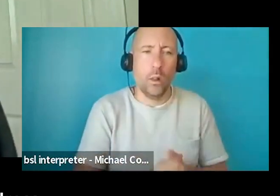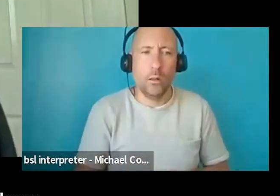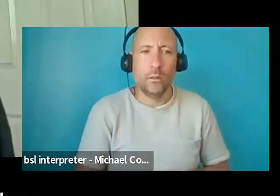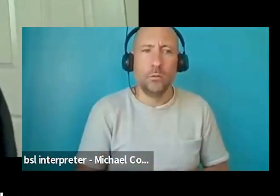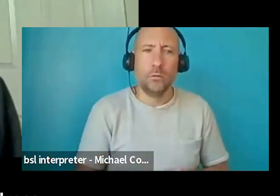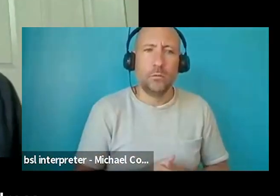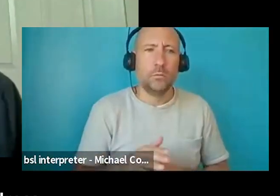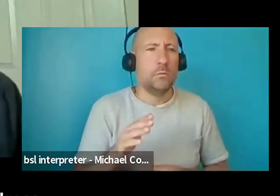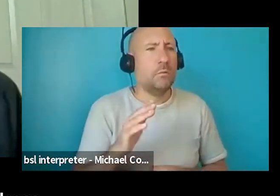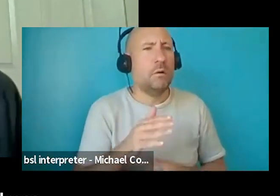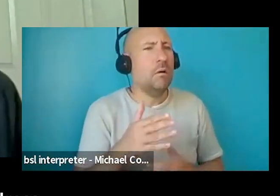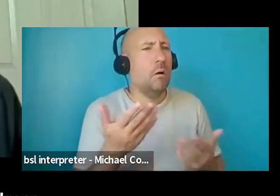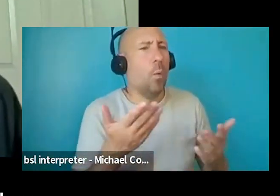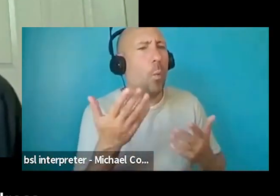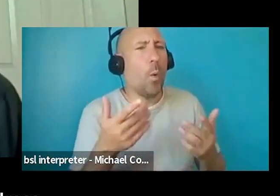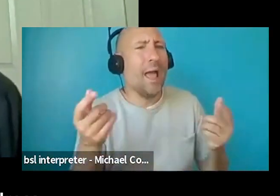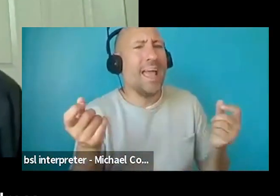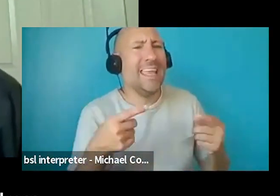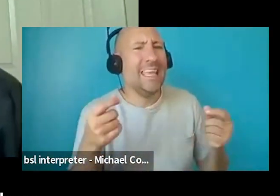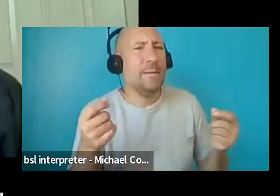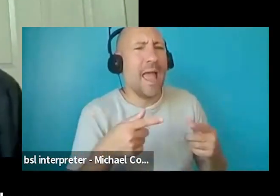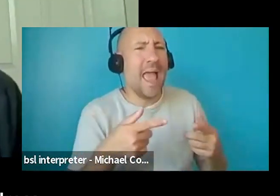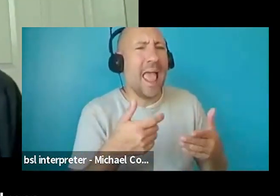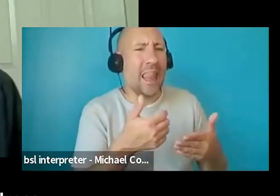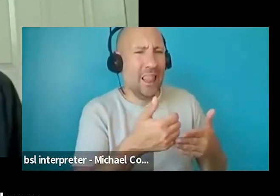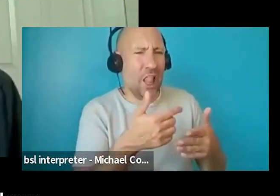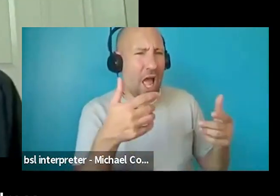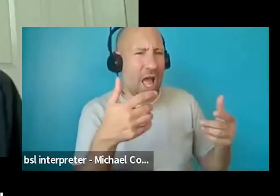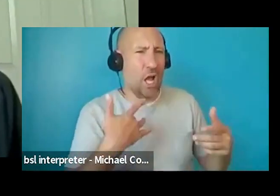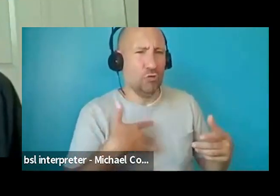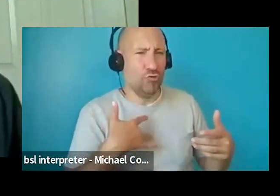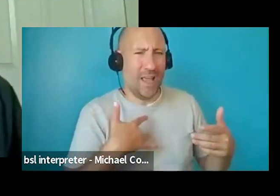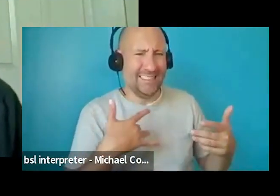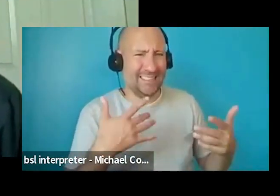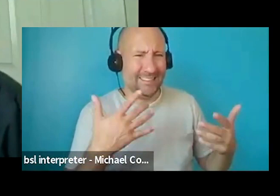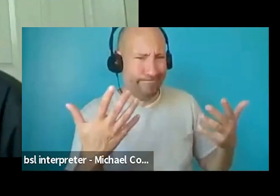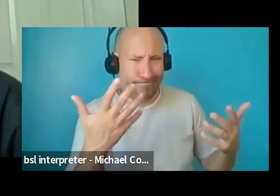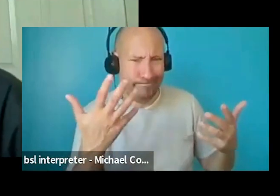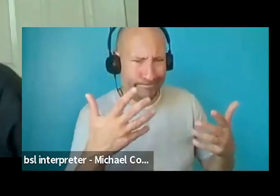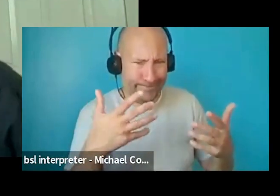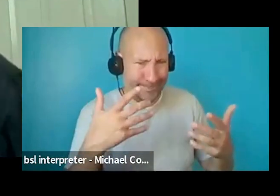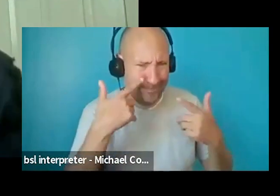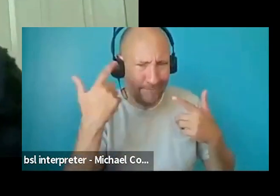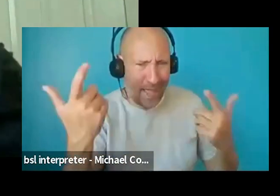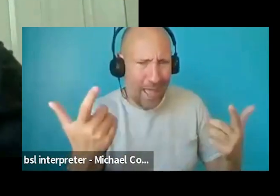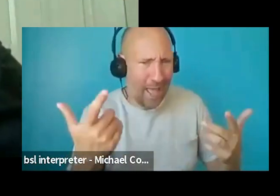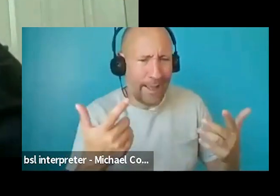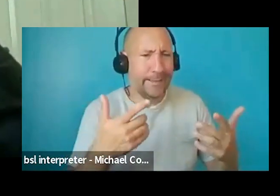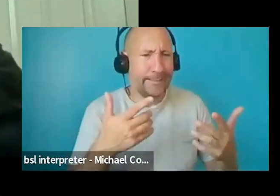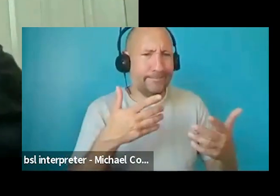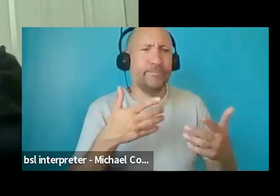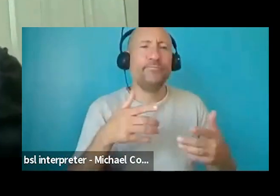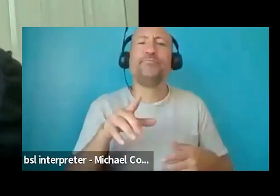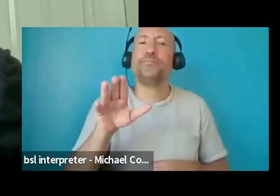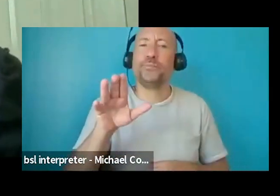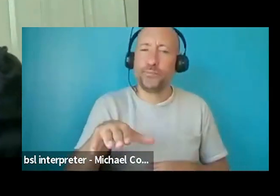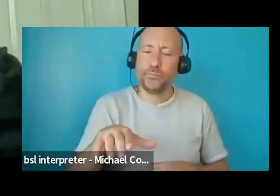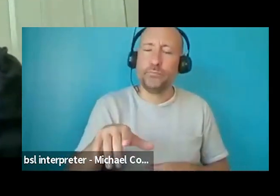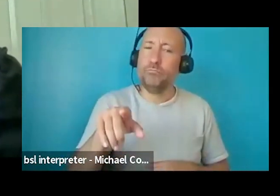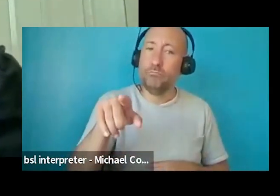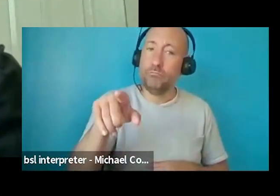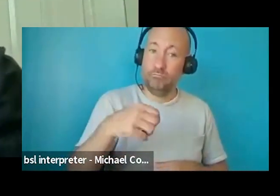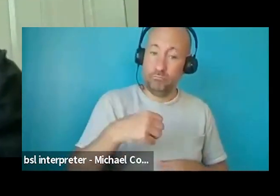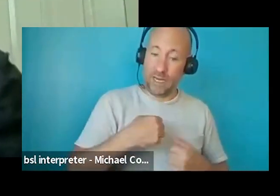your email address to request assistance with the introductions? Thank you. Yes, so when you go to